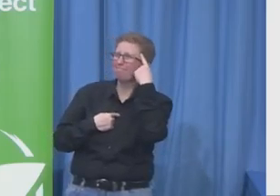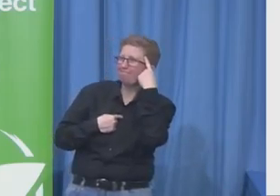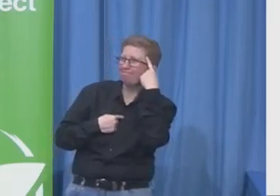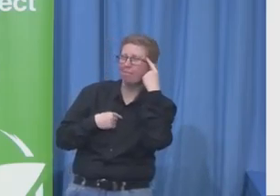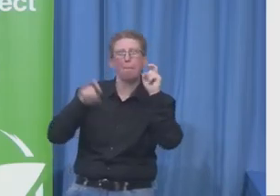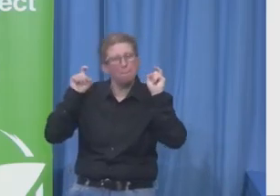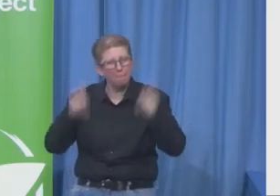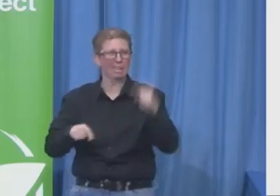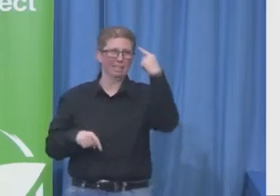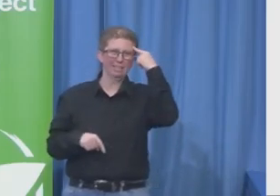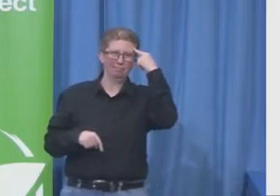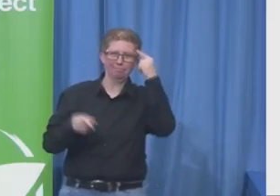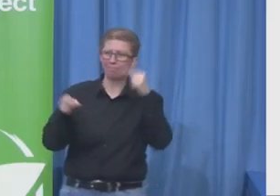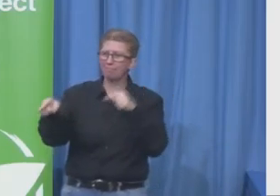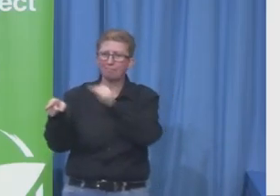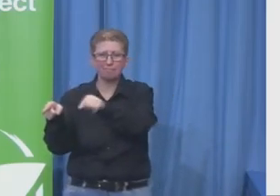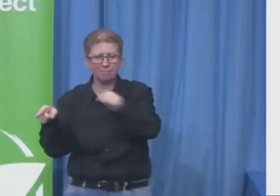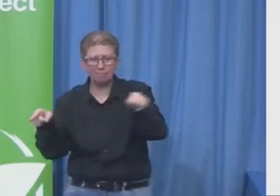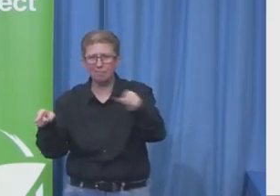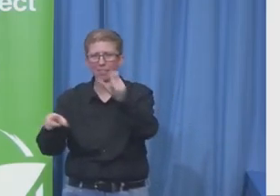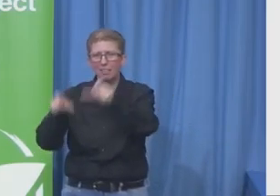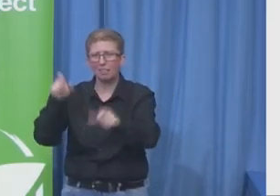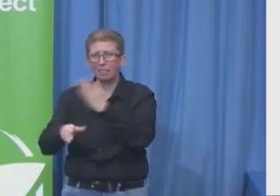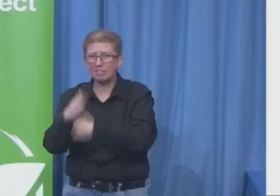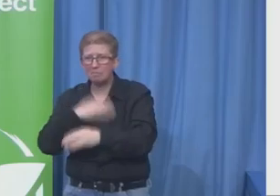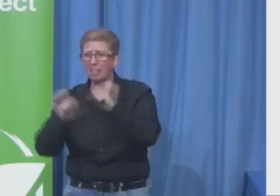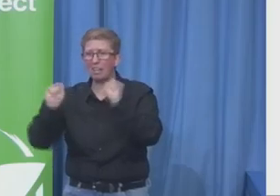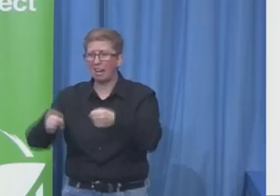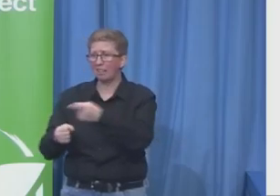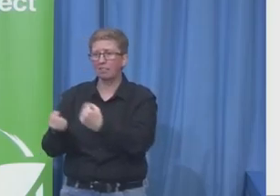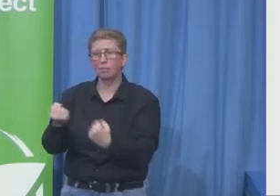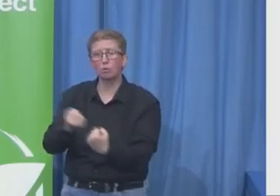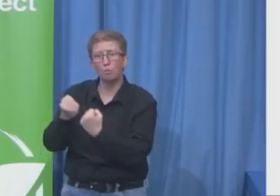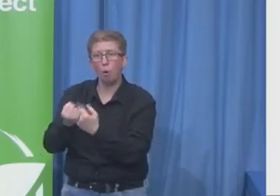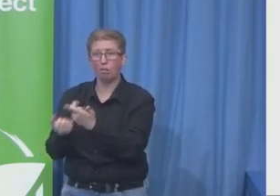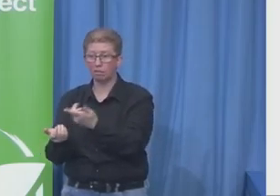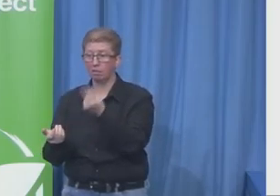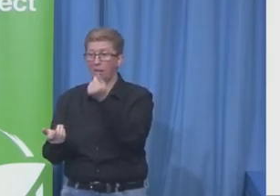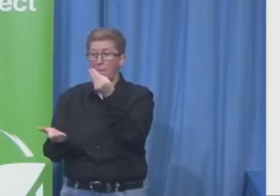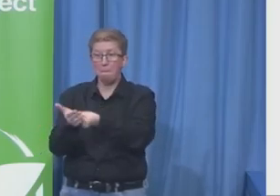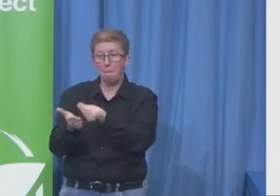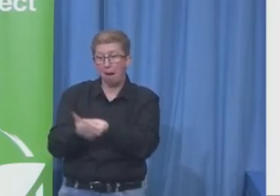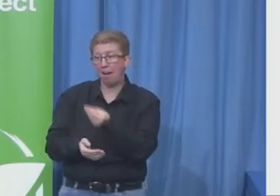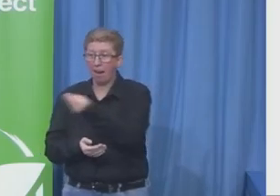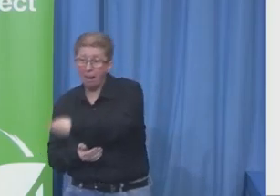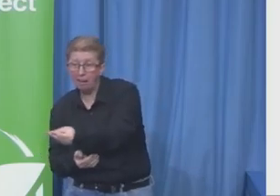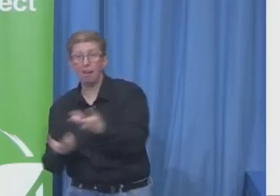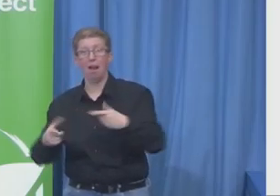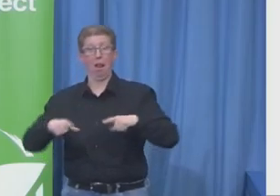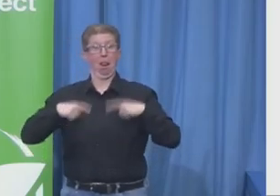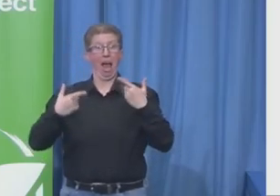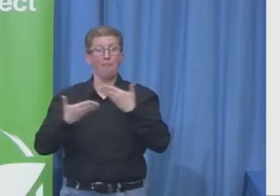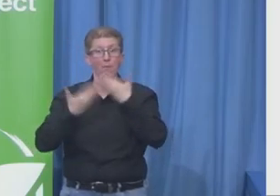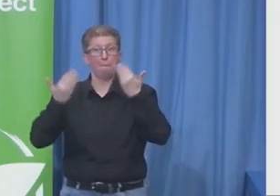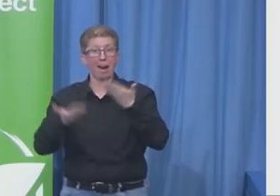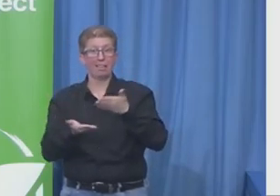think, one of the good examples or emerging best practices, because what it did was